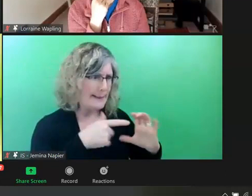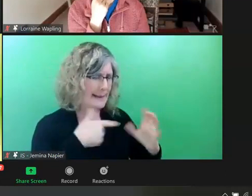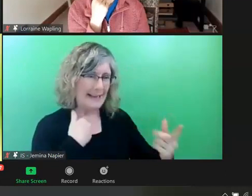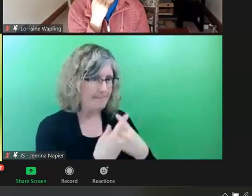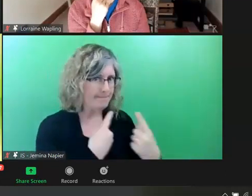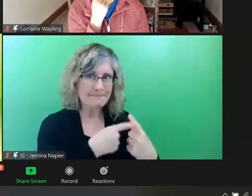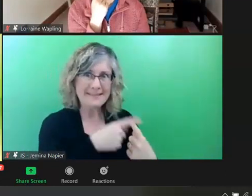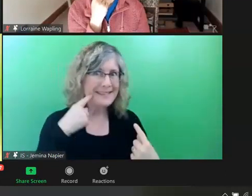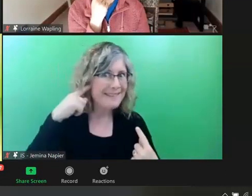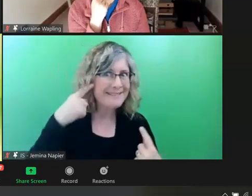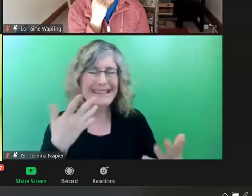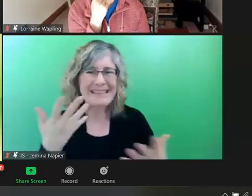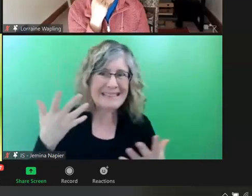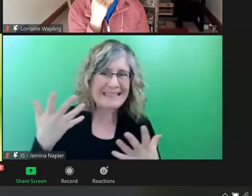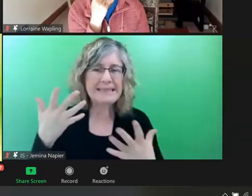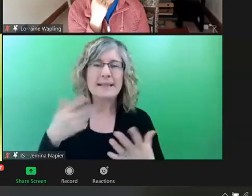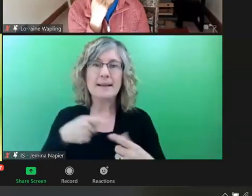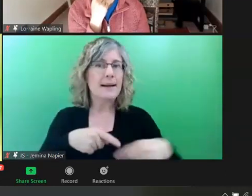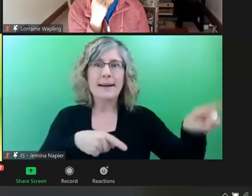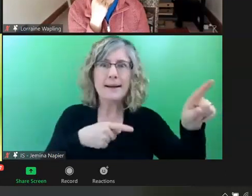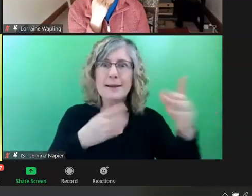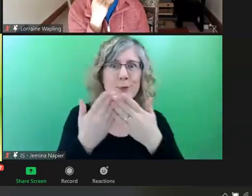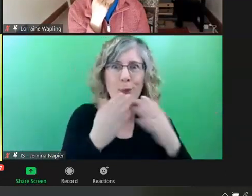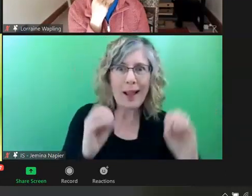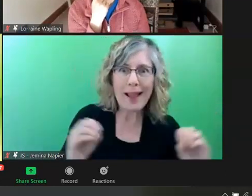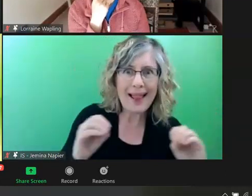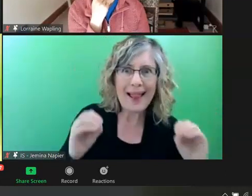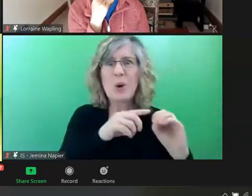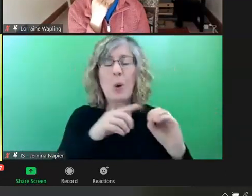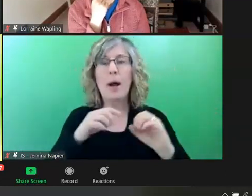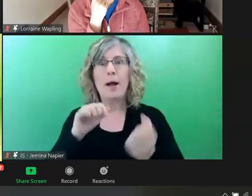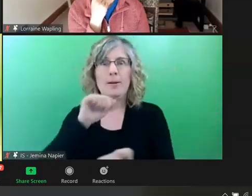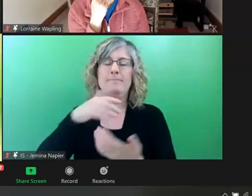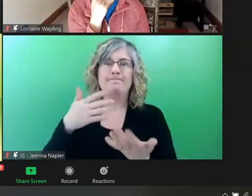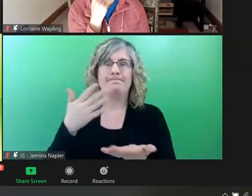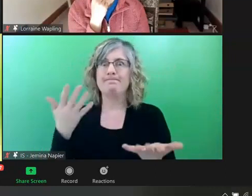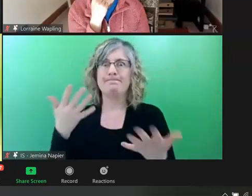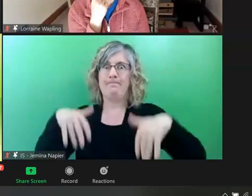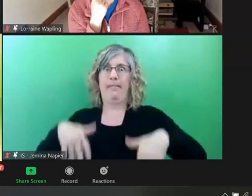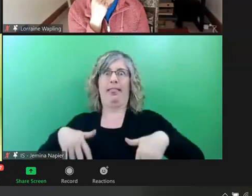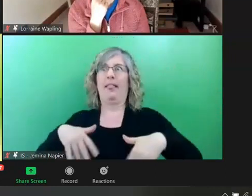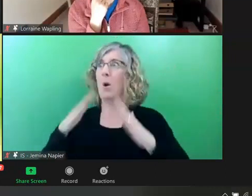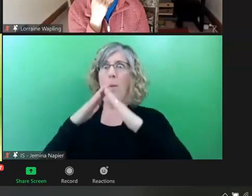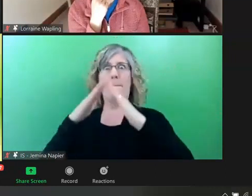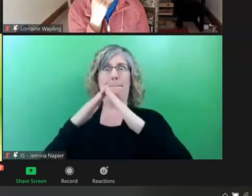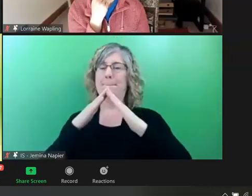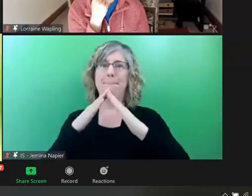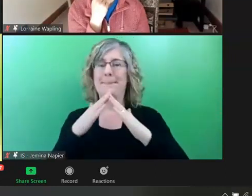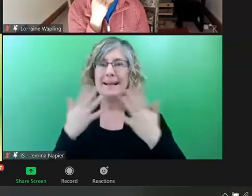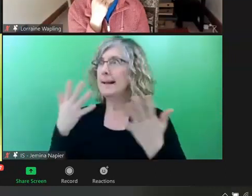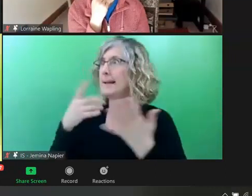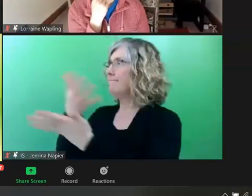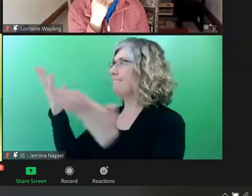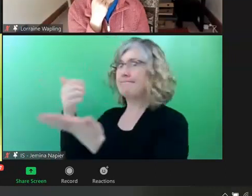still a great challenge because children are still at home. Yeah. Have older siblings, they can help in